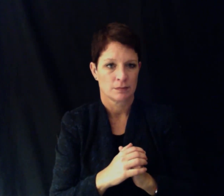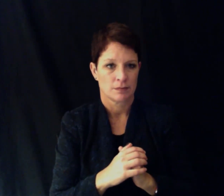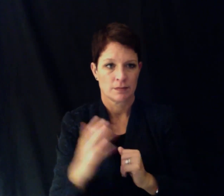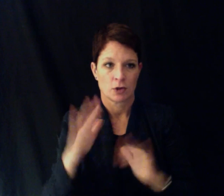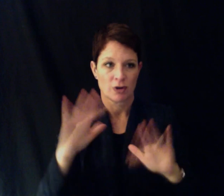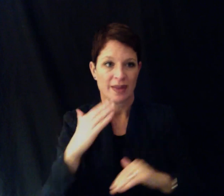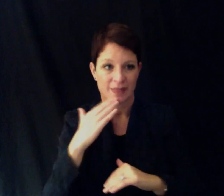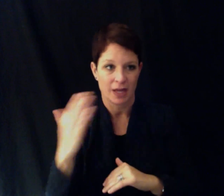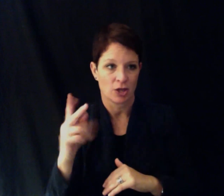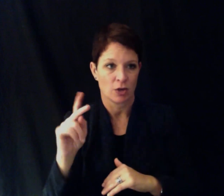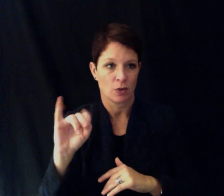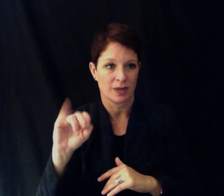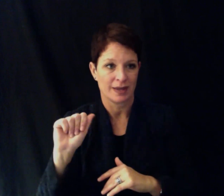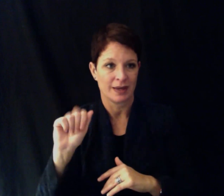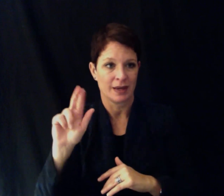Great, thank you.